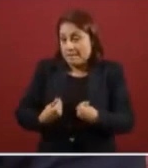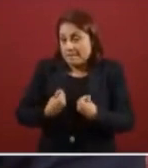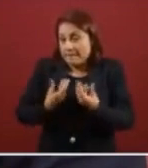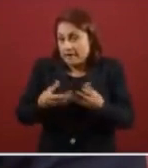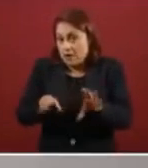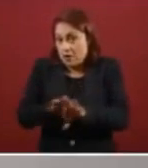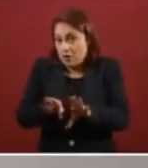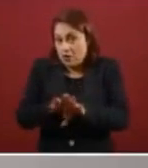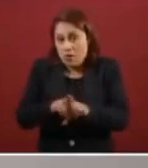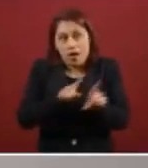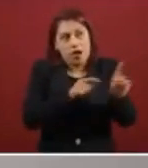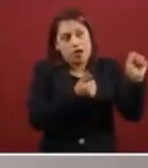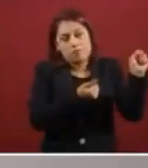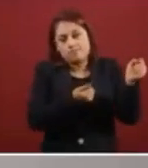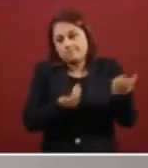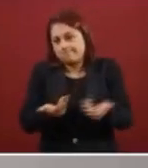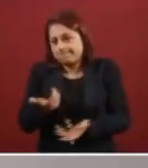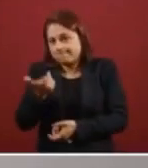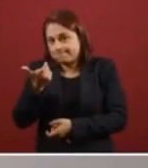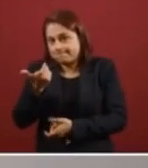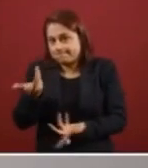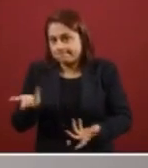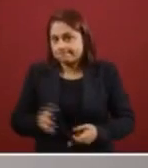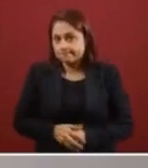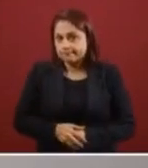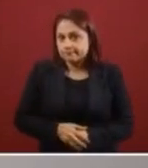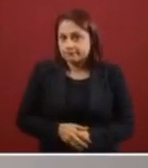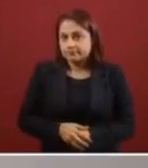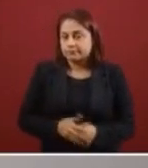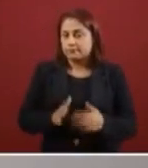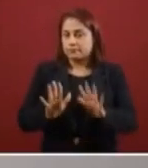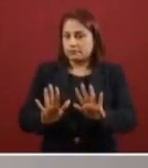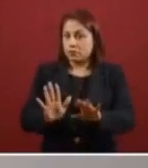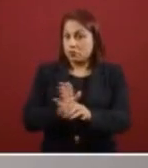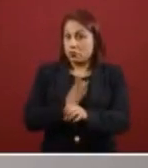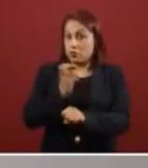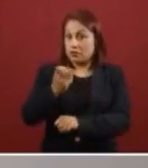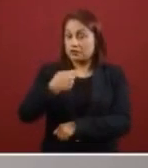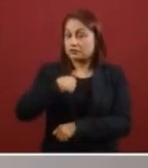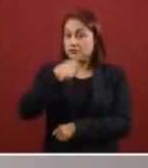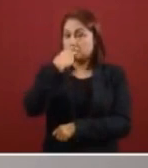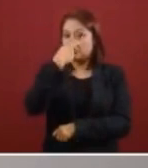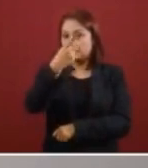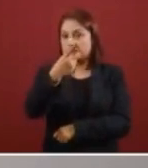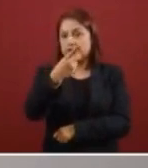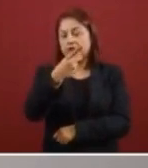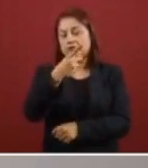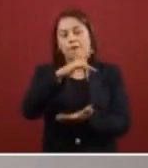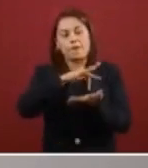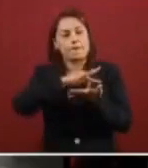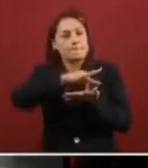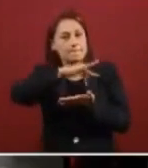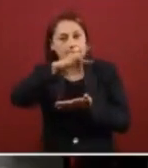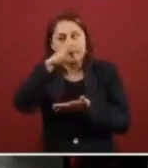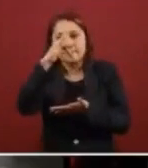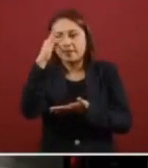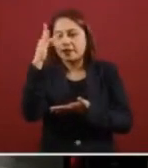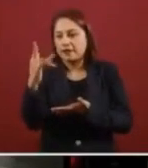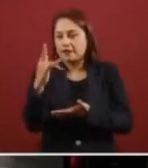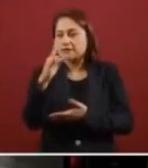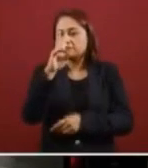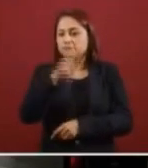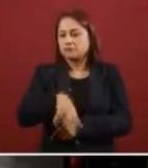these remittances. So, first of all, our thankfulness,